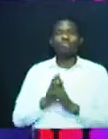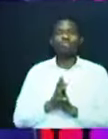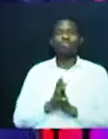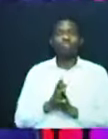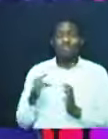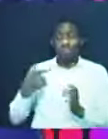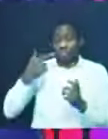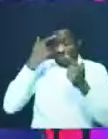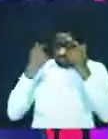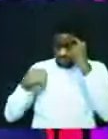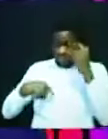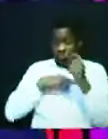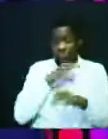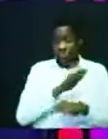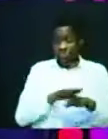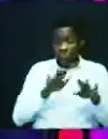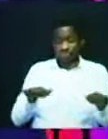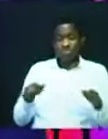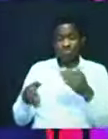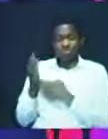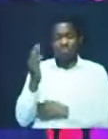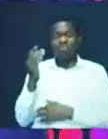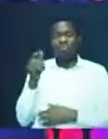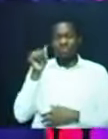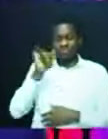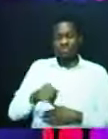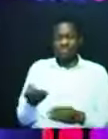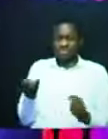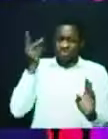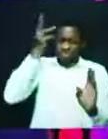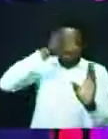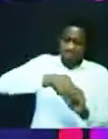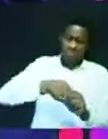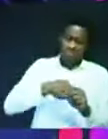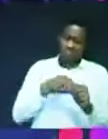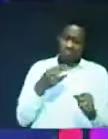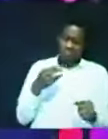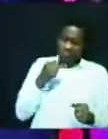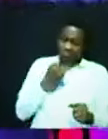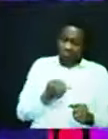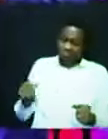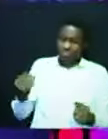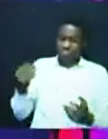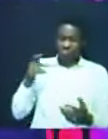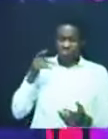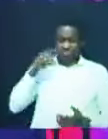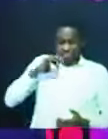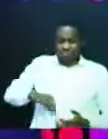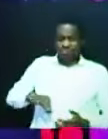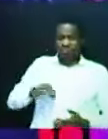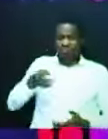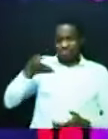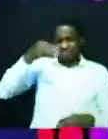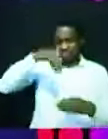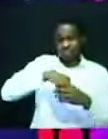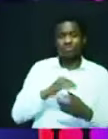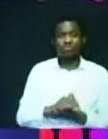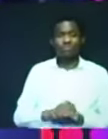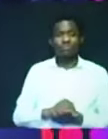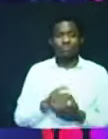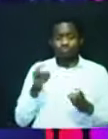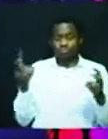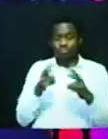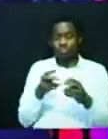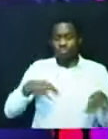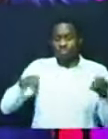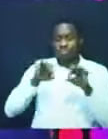is part of the inheritance. Hannah Smart for Paul, or Cassano, or say, Yen She, when you put your foot for why